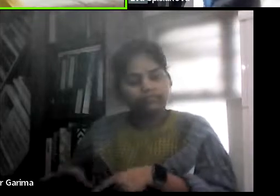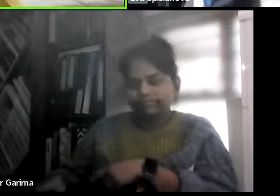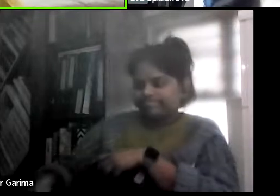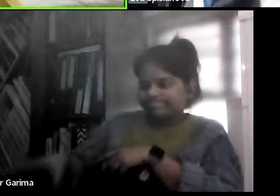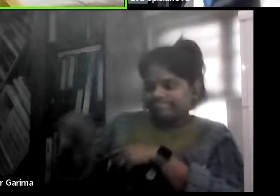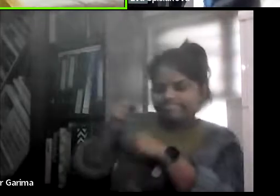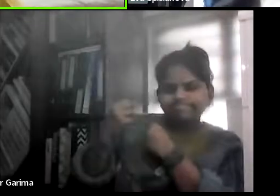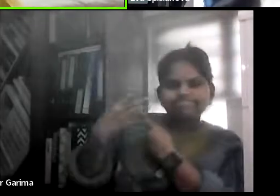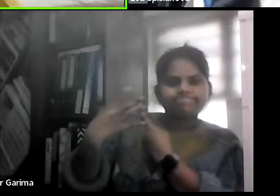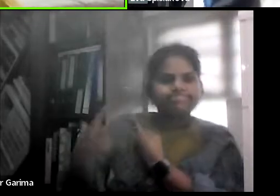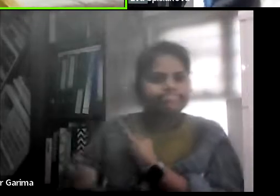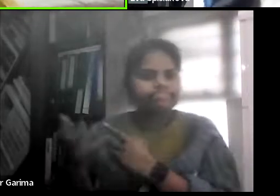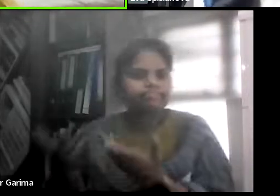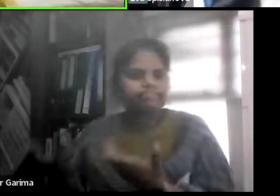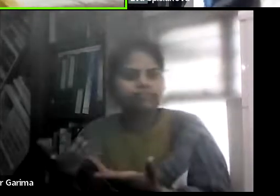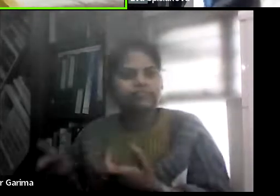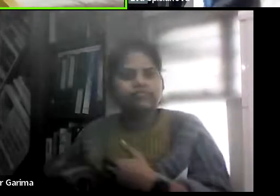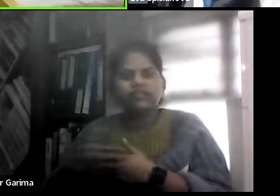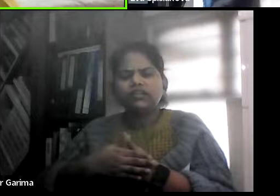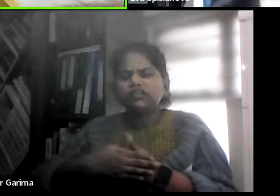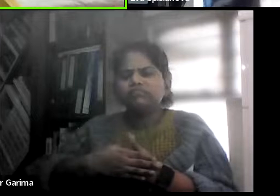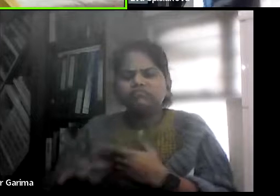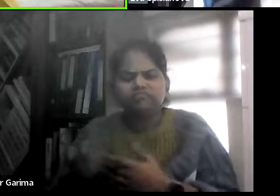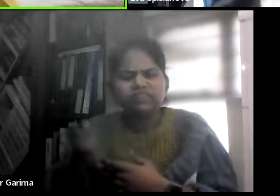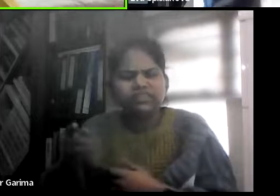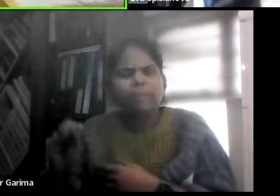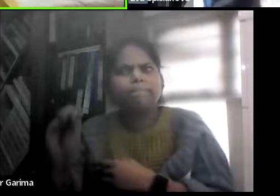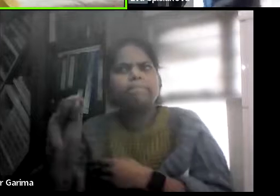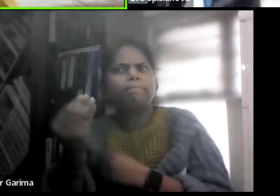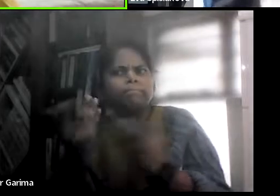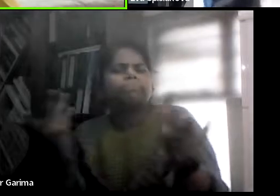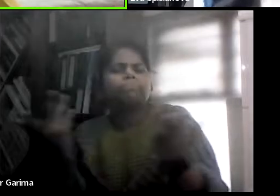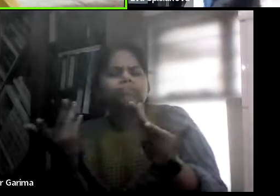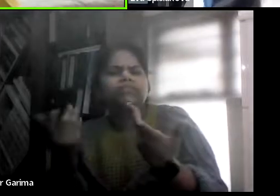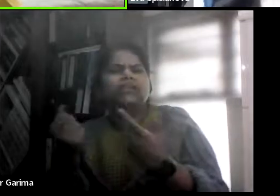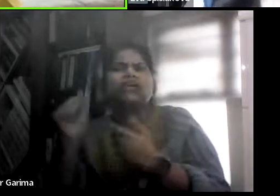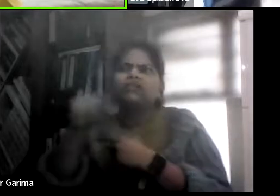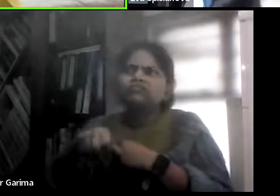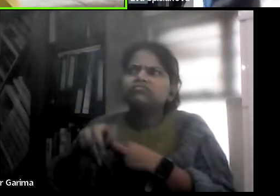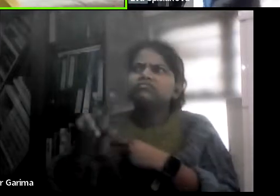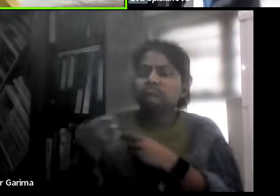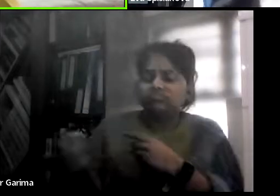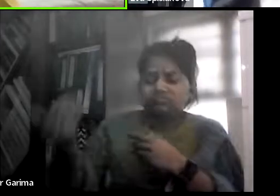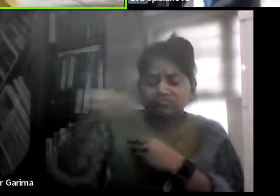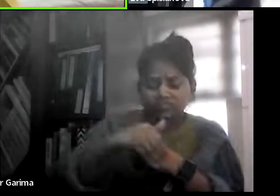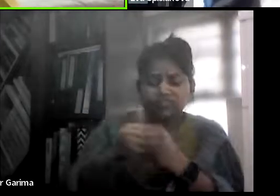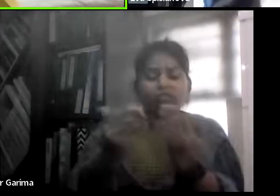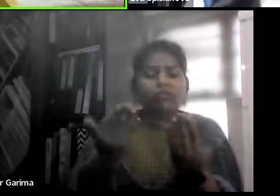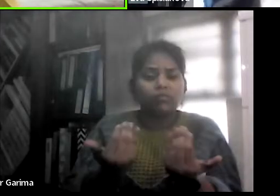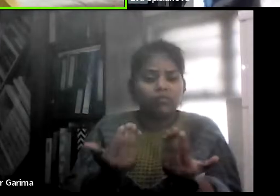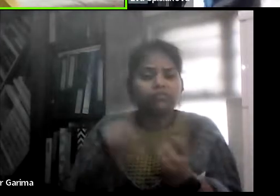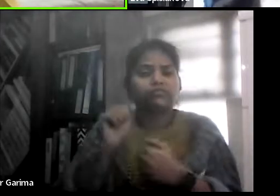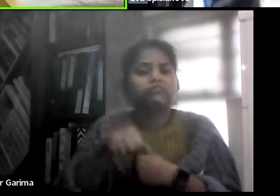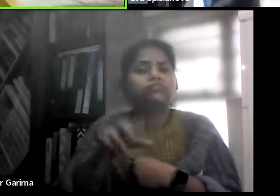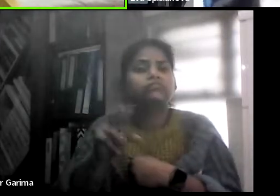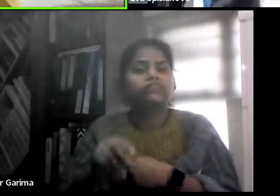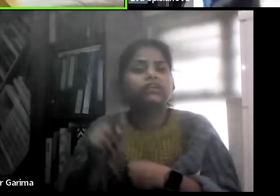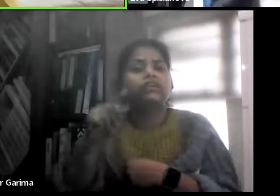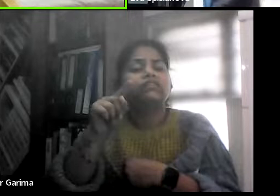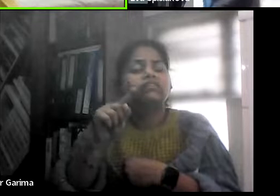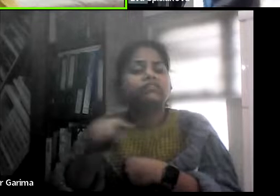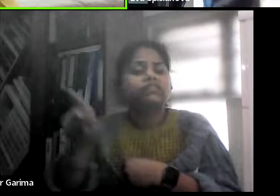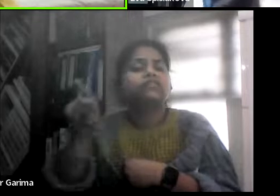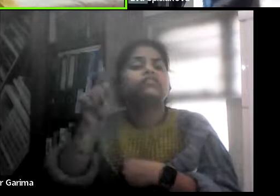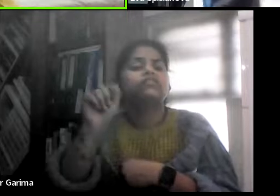entire discourse of what is better and what is shouldn't be there, what shouldn't be there. So it was really interesting,